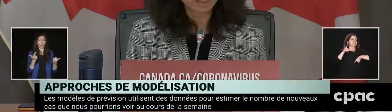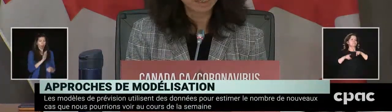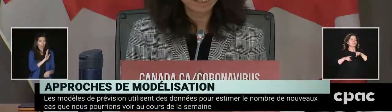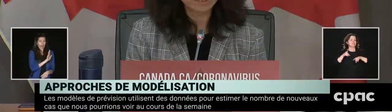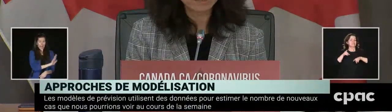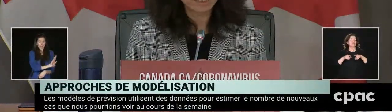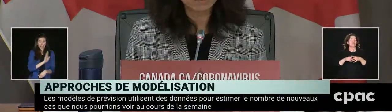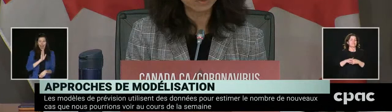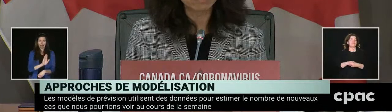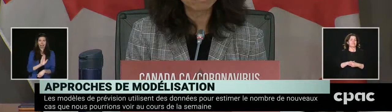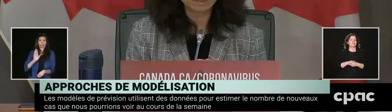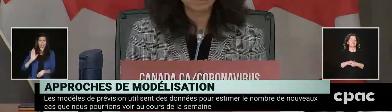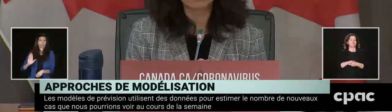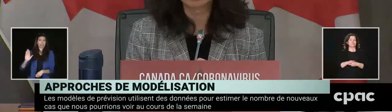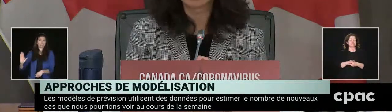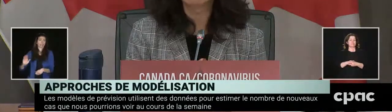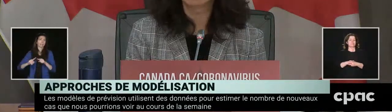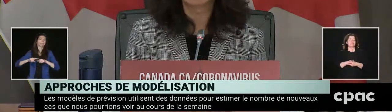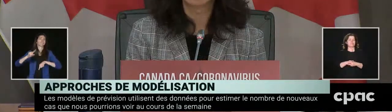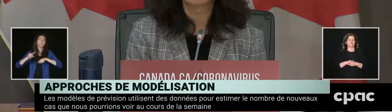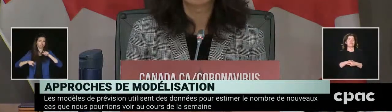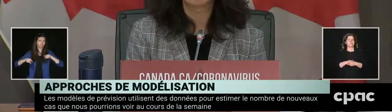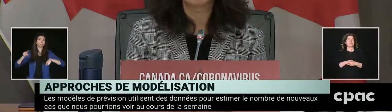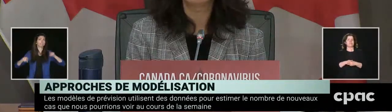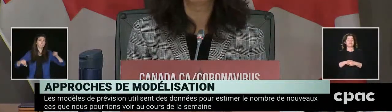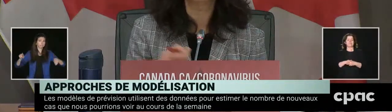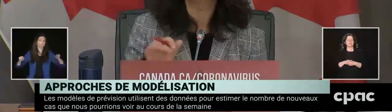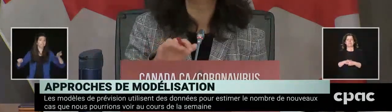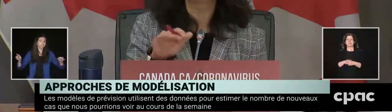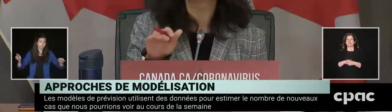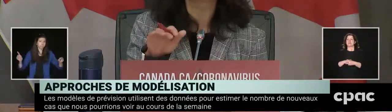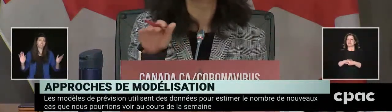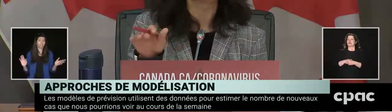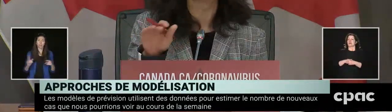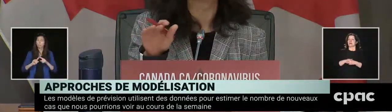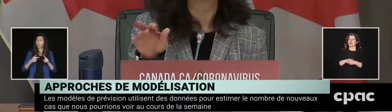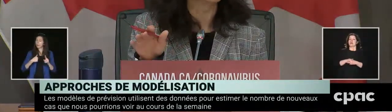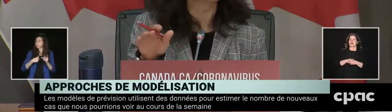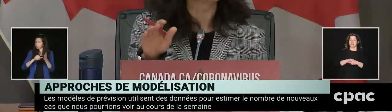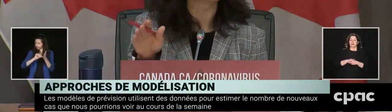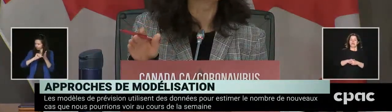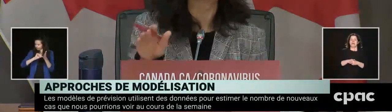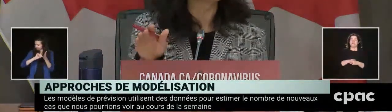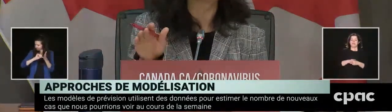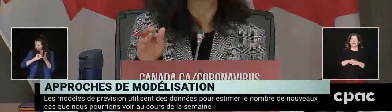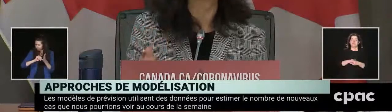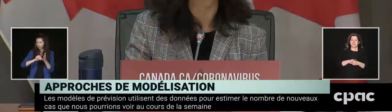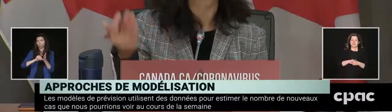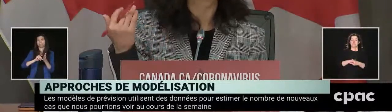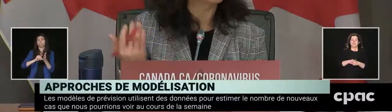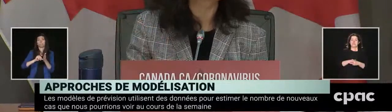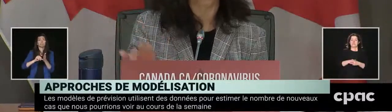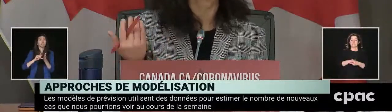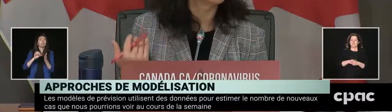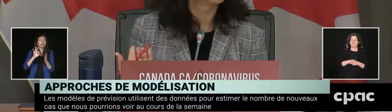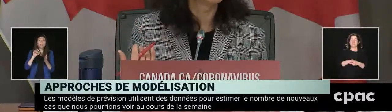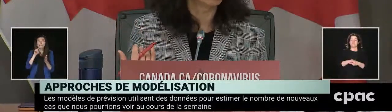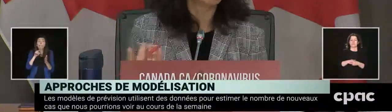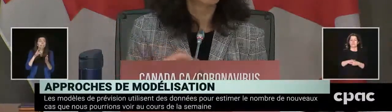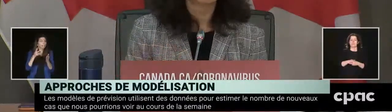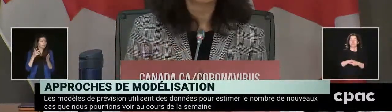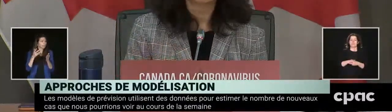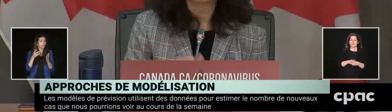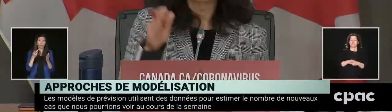country. As I said, what I really want to emphasize is that even if you're seeing some bend and that peak